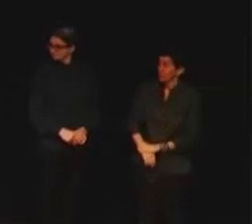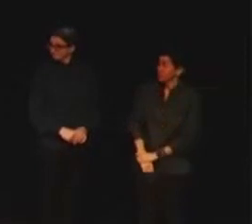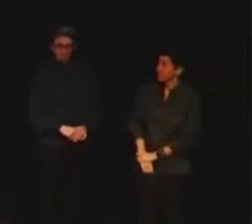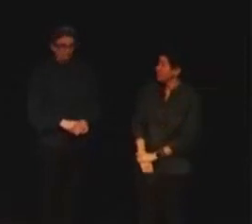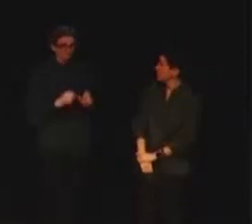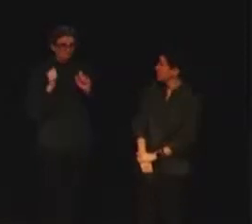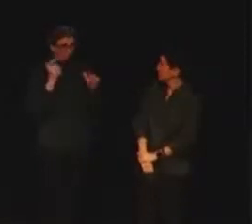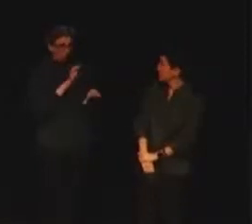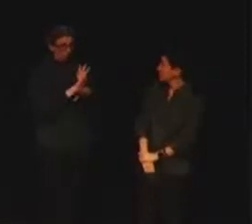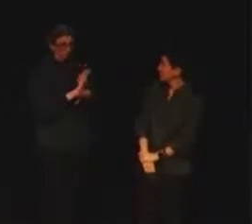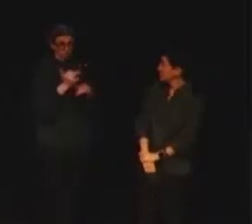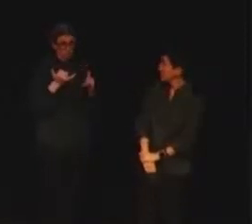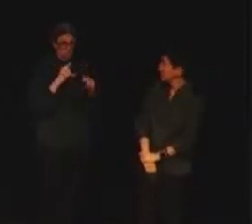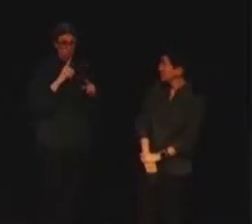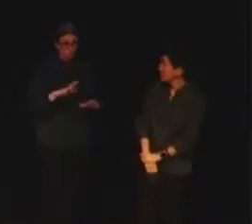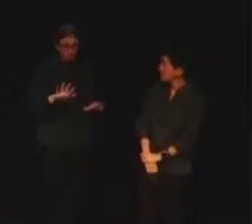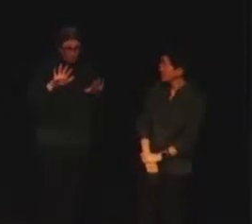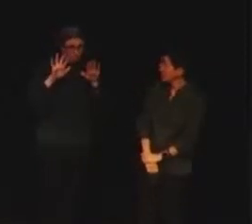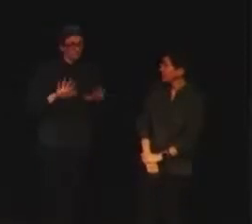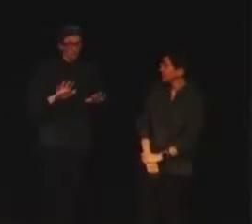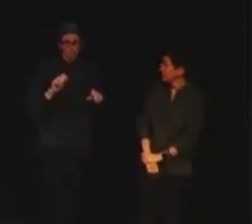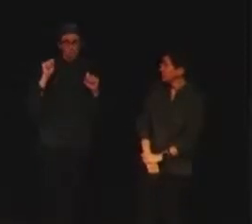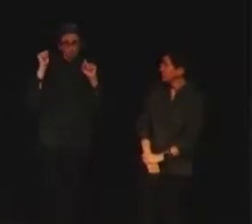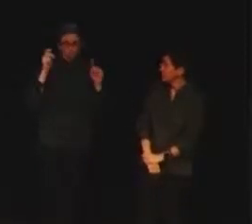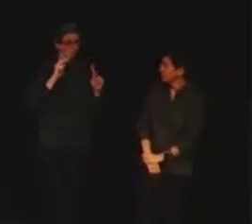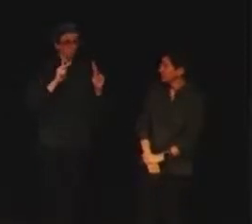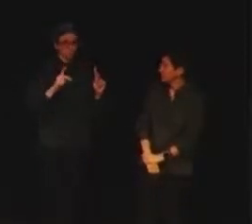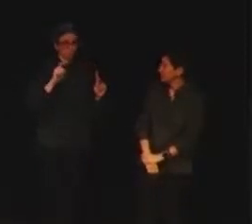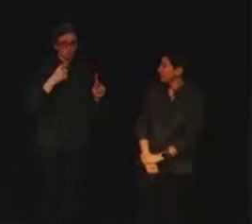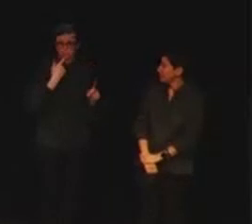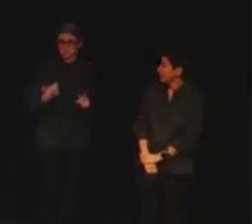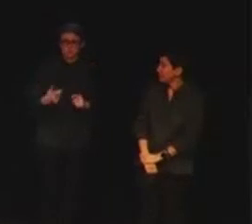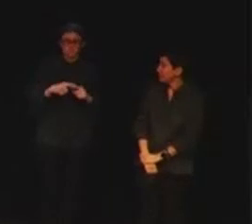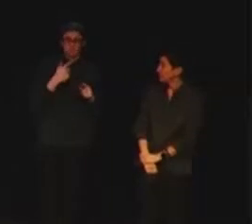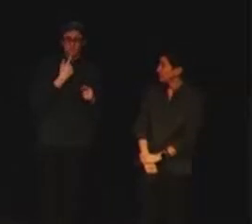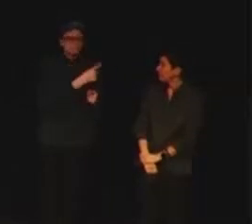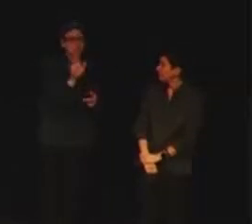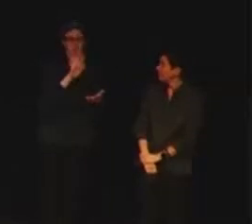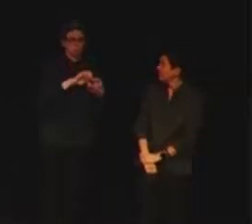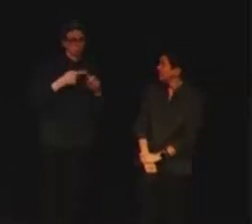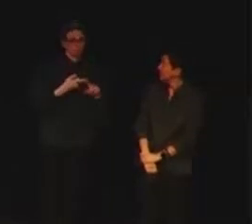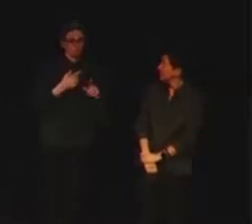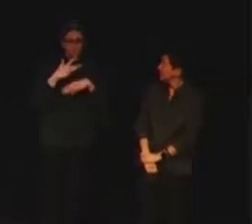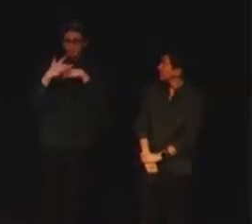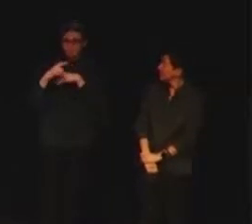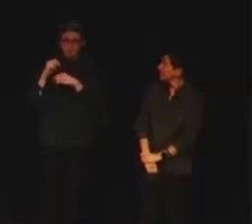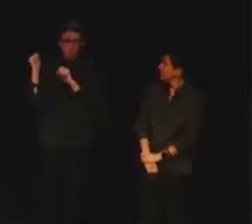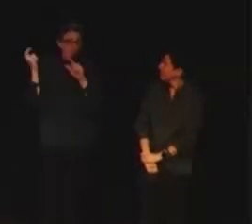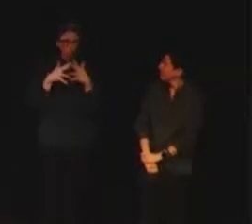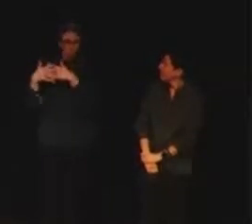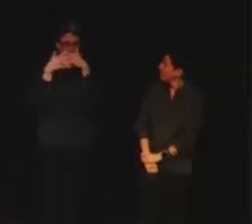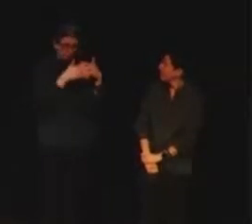are so fantastic. Everyone should be seeing these films. Tell all your friends. They're available everywhere in the US this week